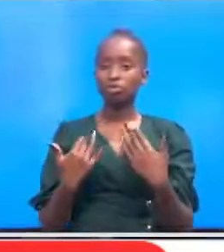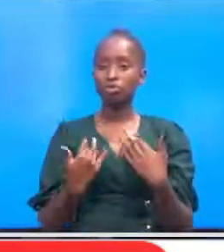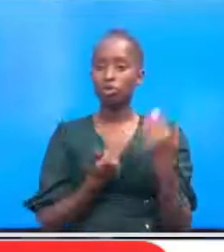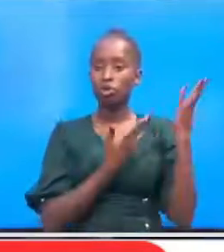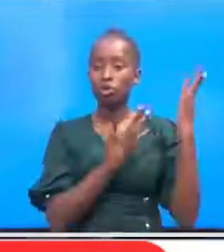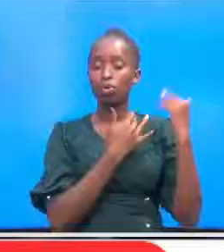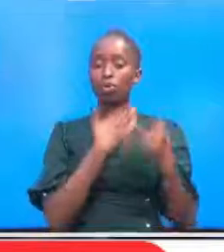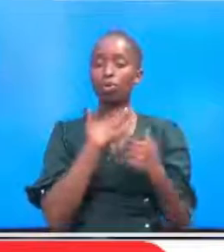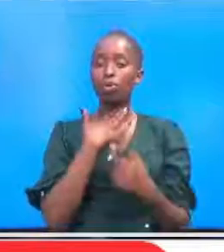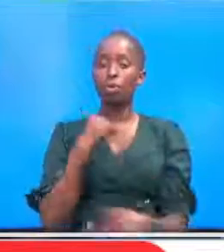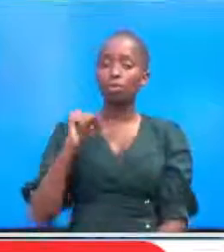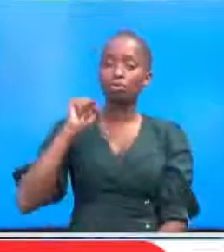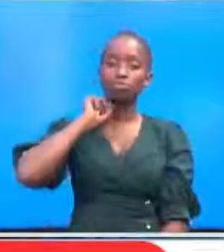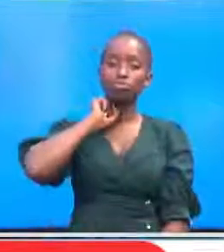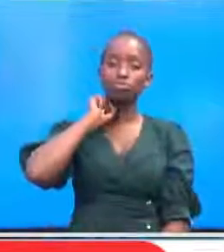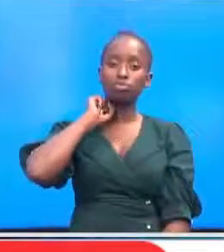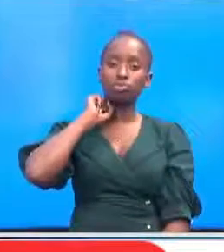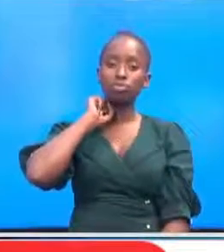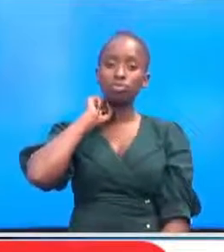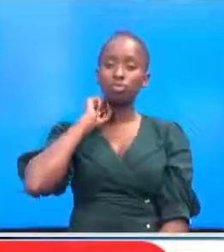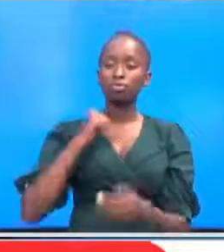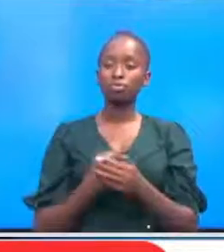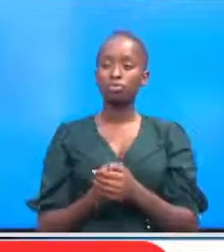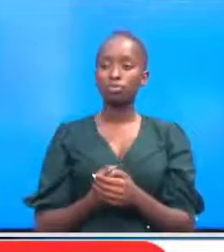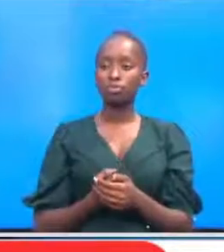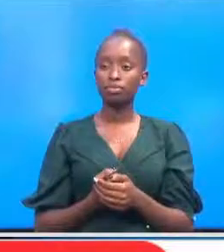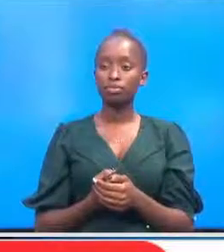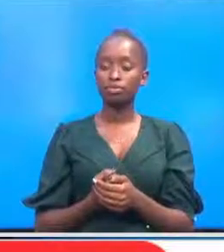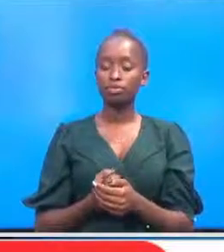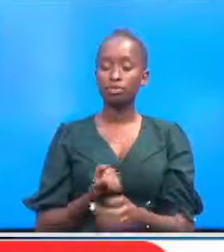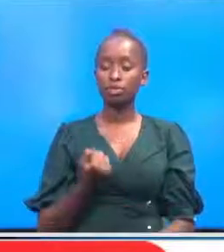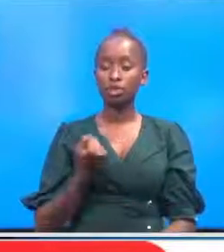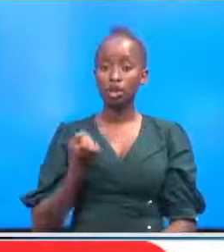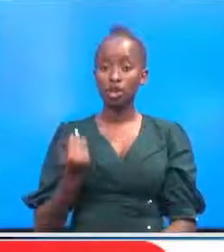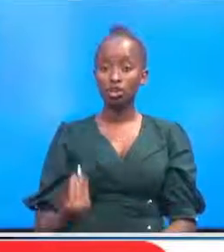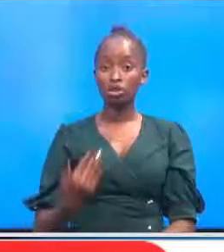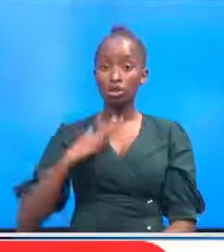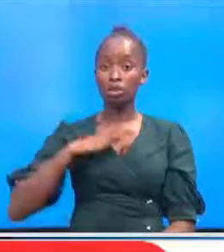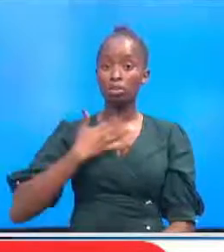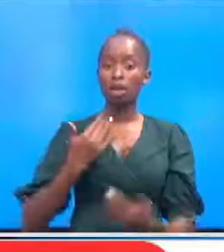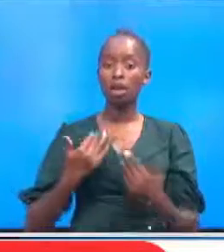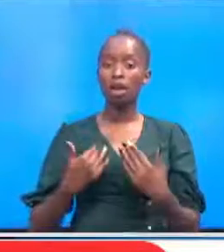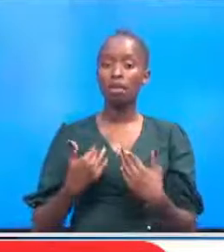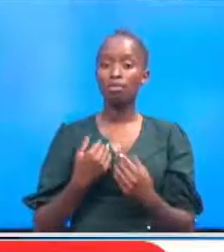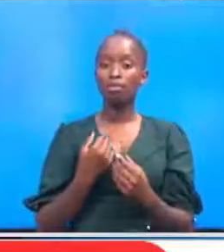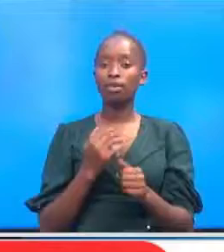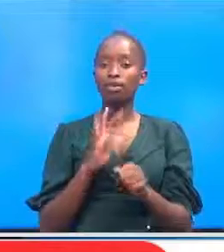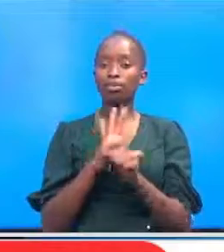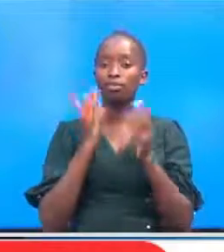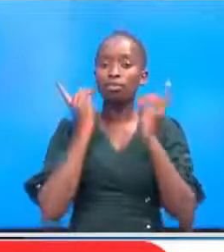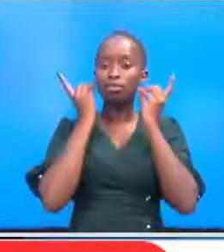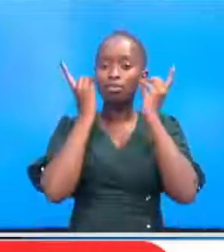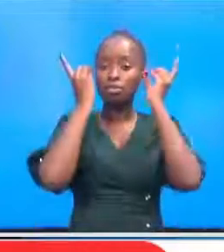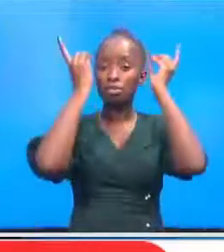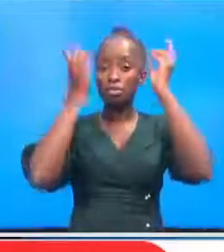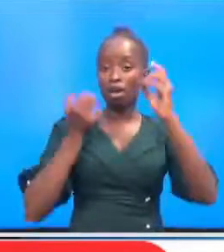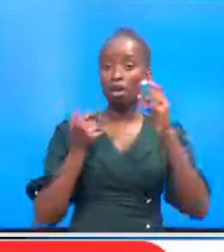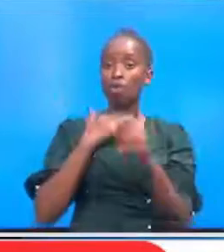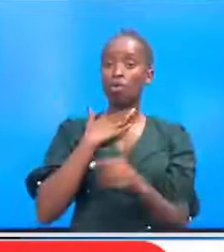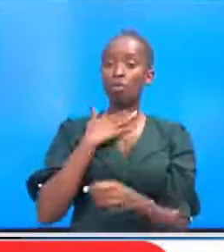to commit suicide. Mchana wangu alikuwa depressed sana, hata akadefero. Akataka